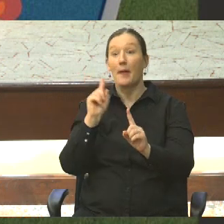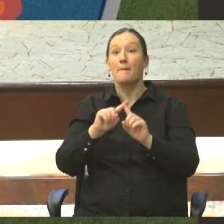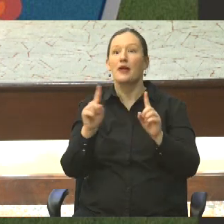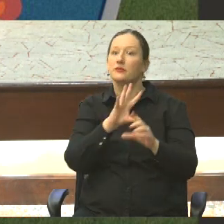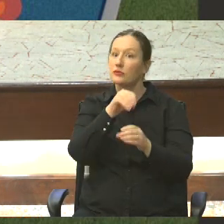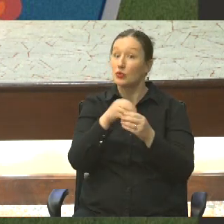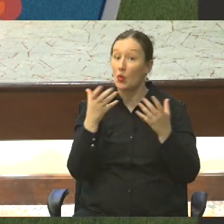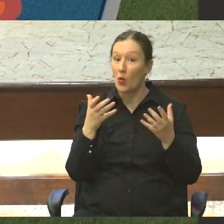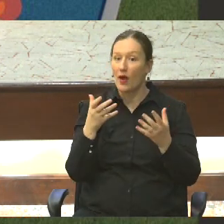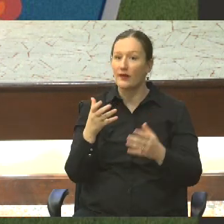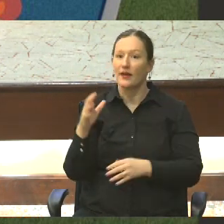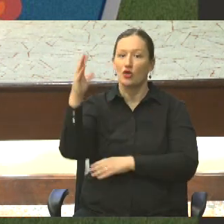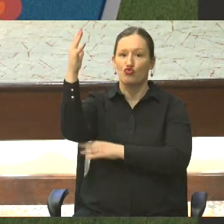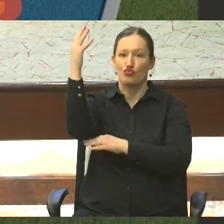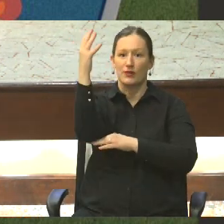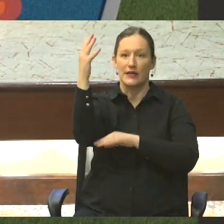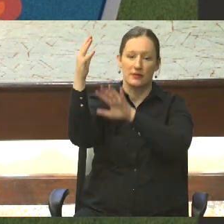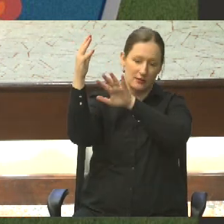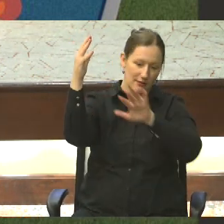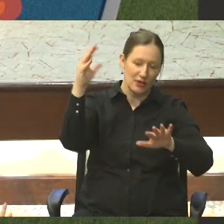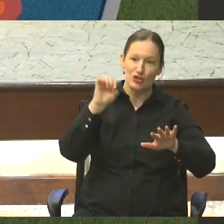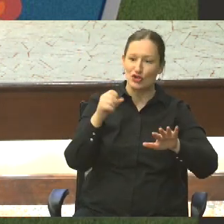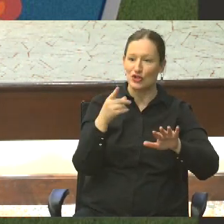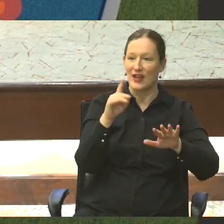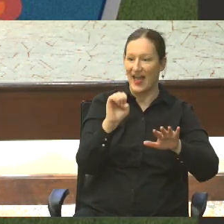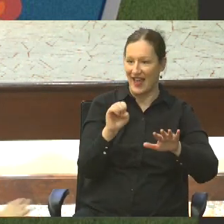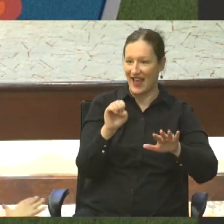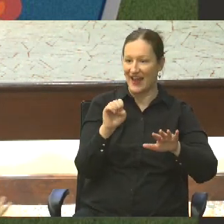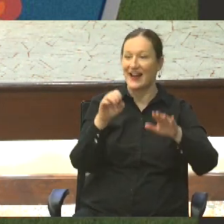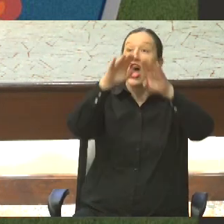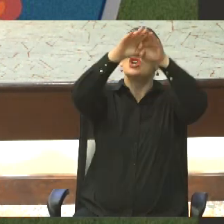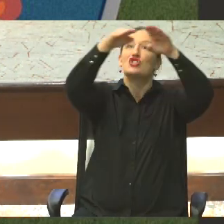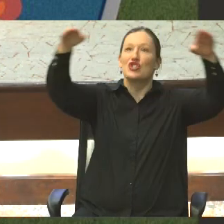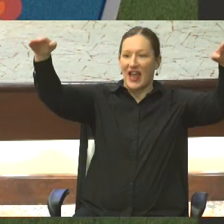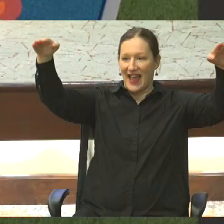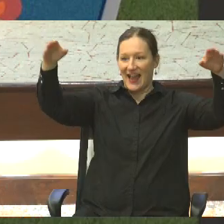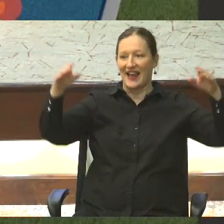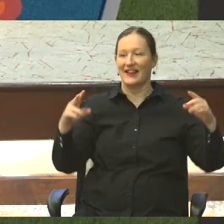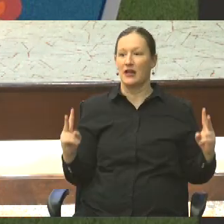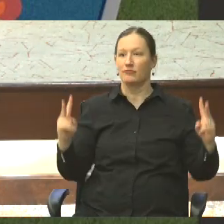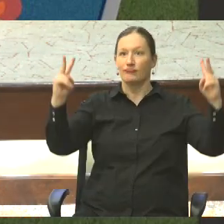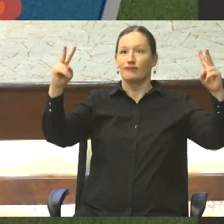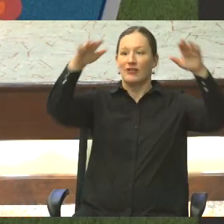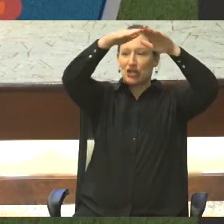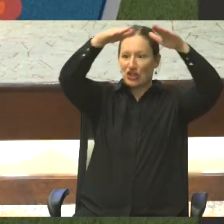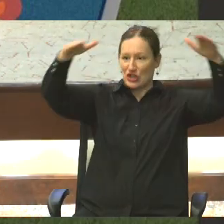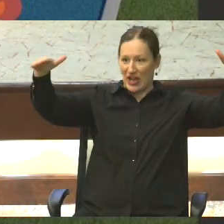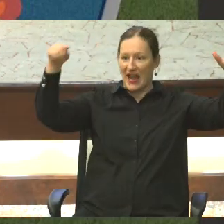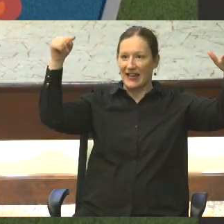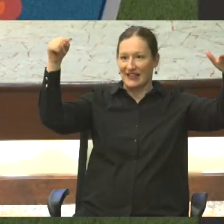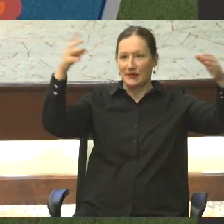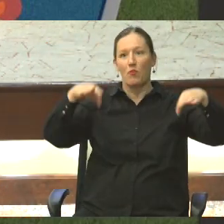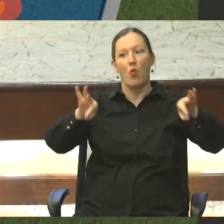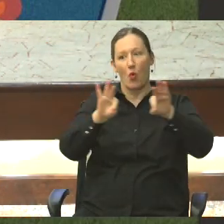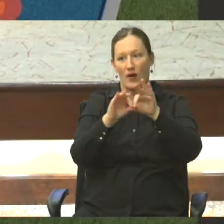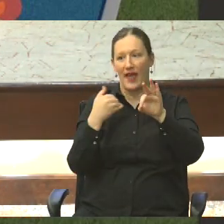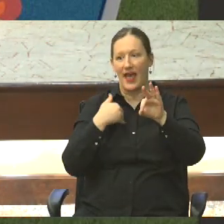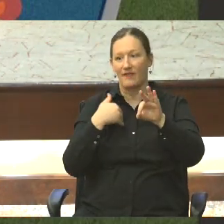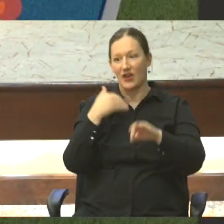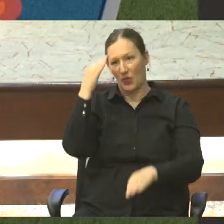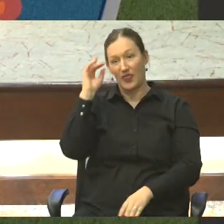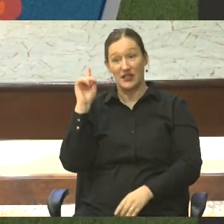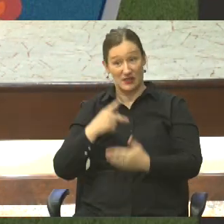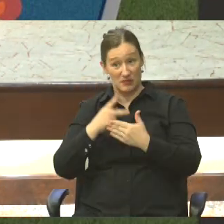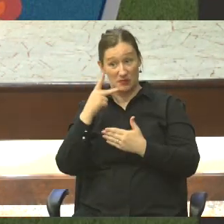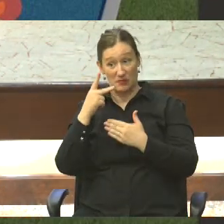shade. Perhaps no other playground across Waco, we all want good shade and protection, but that Bledsoe Miller playground, over